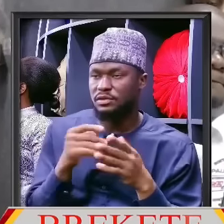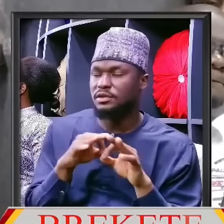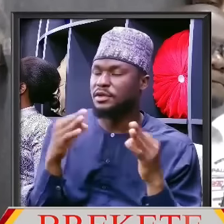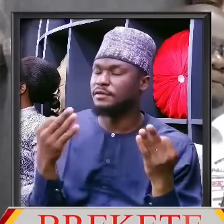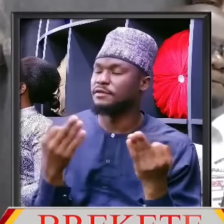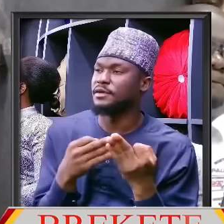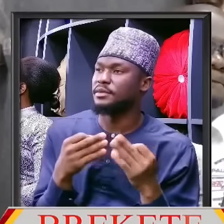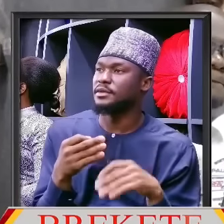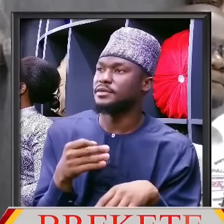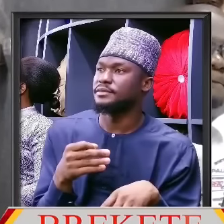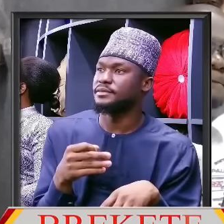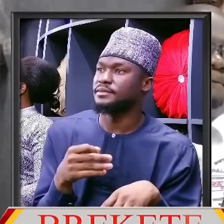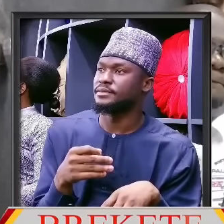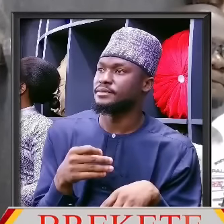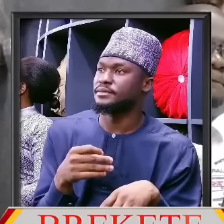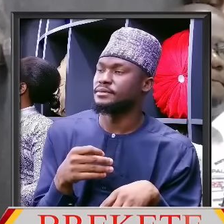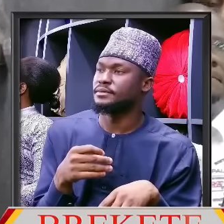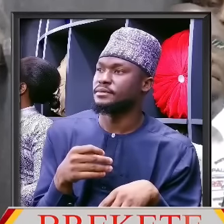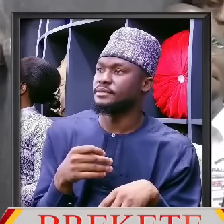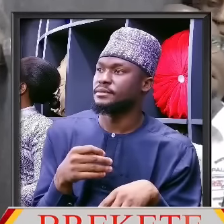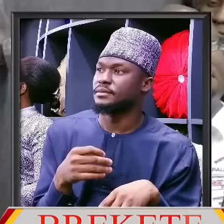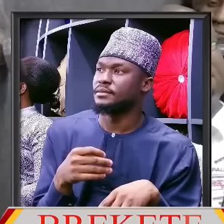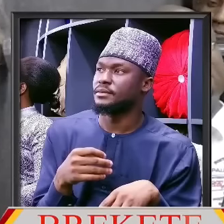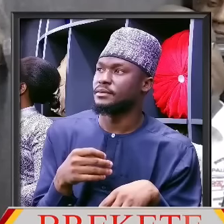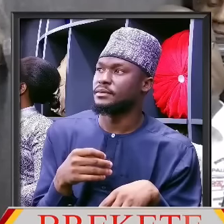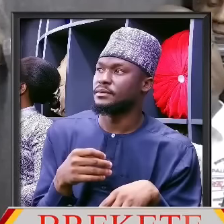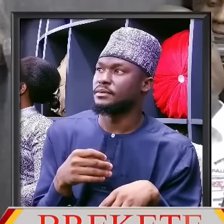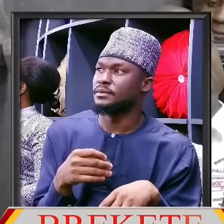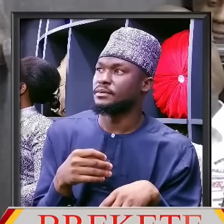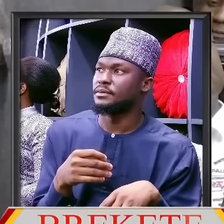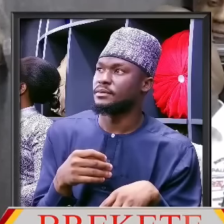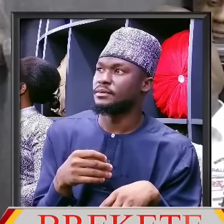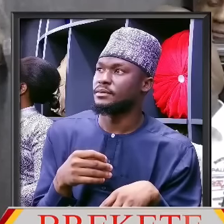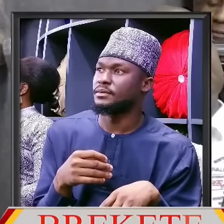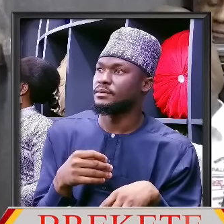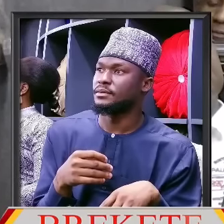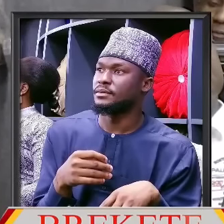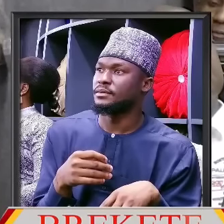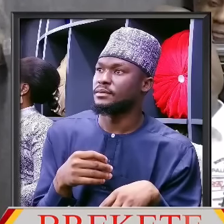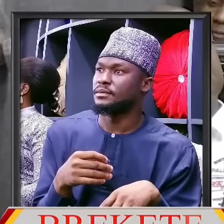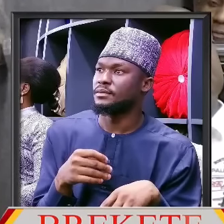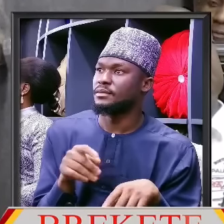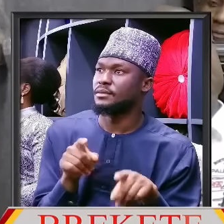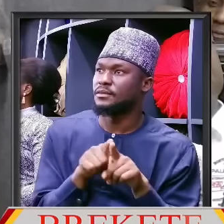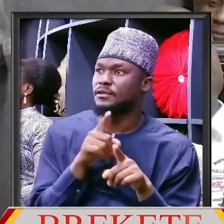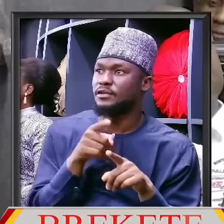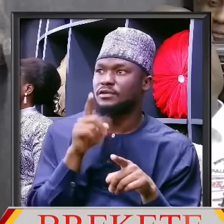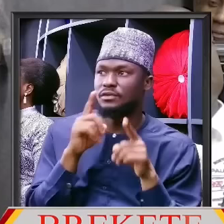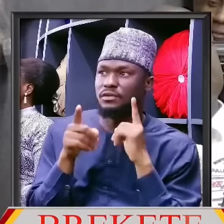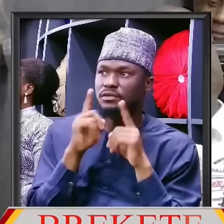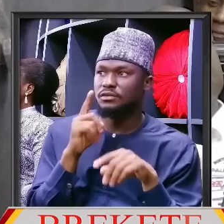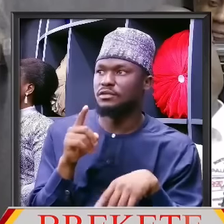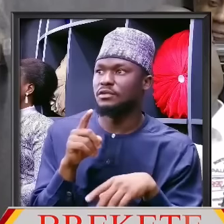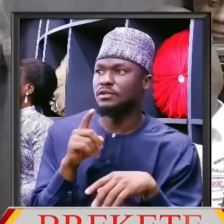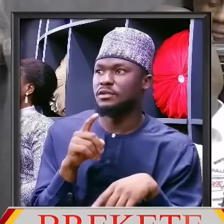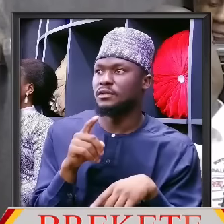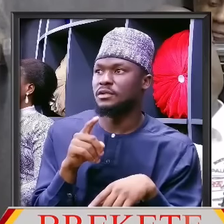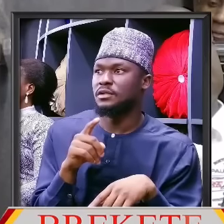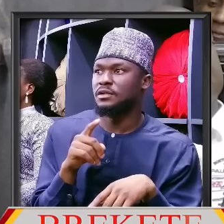family. We greet you too. Thank you. Now, lawyers, they talk and say, Audi